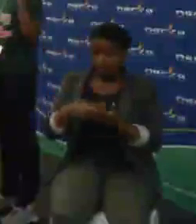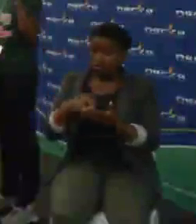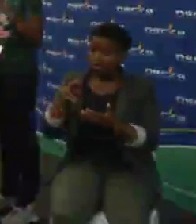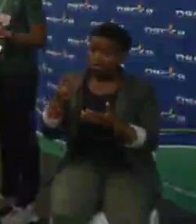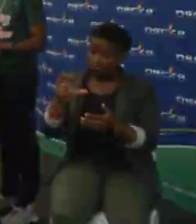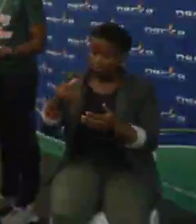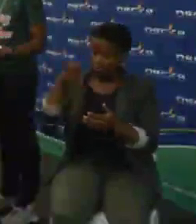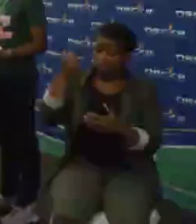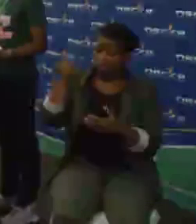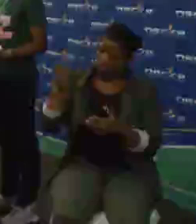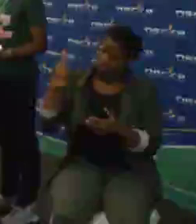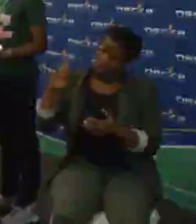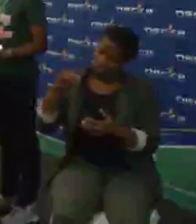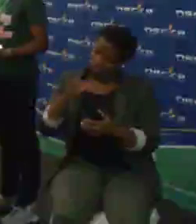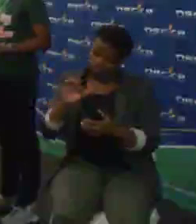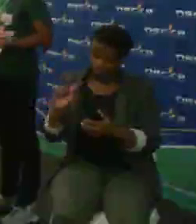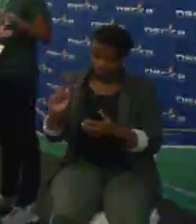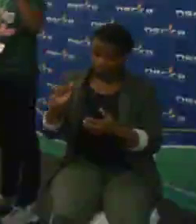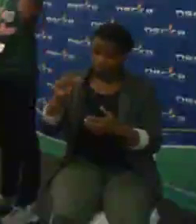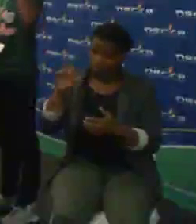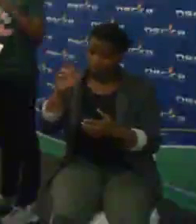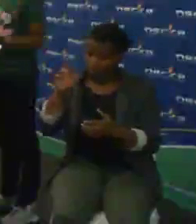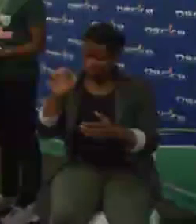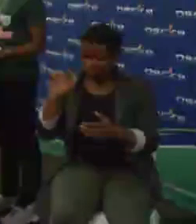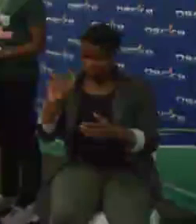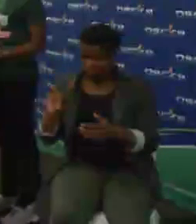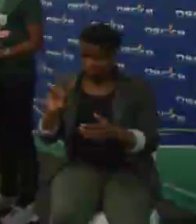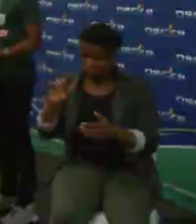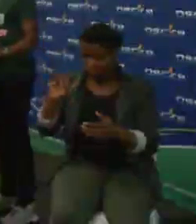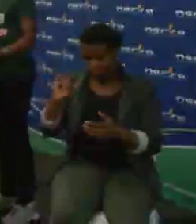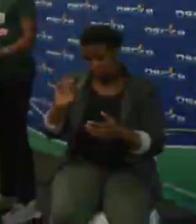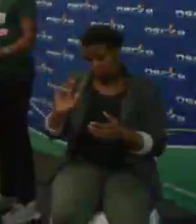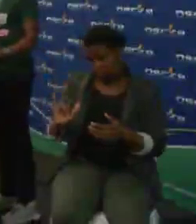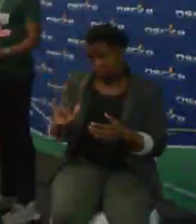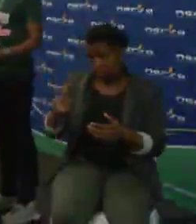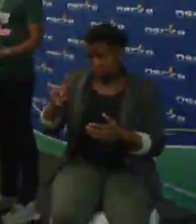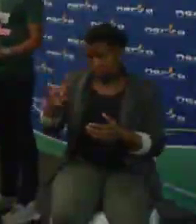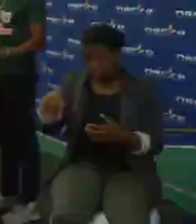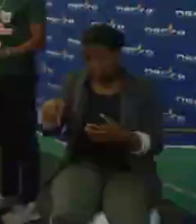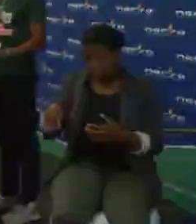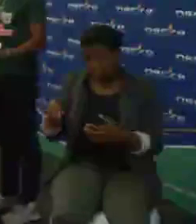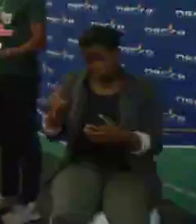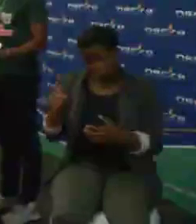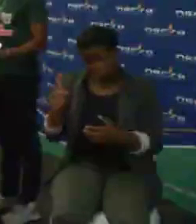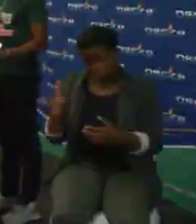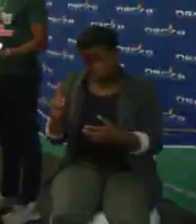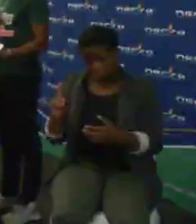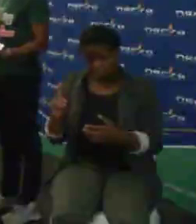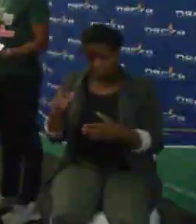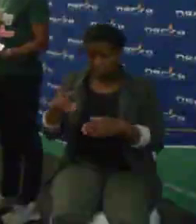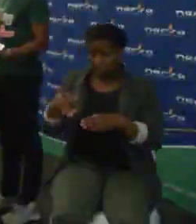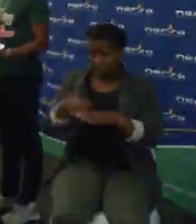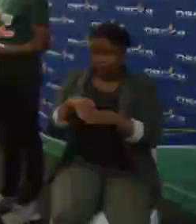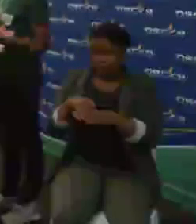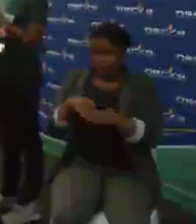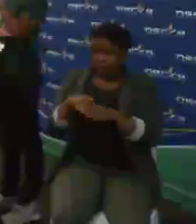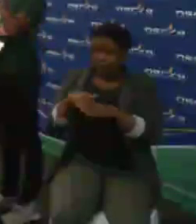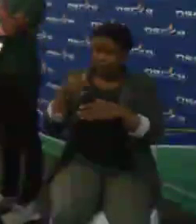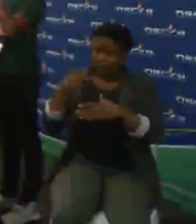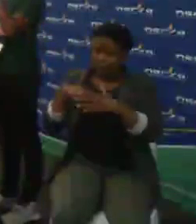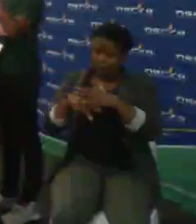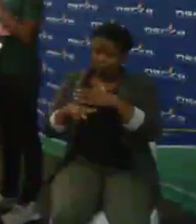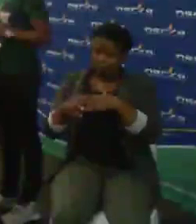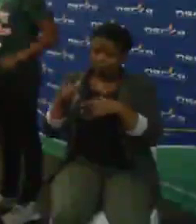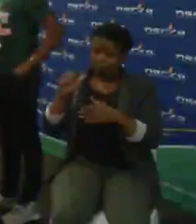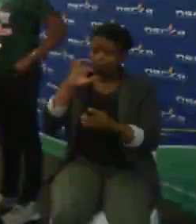RCA and work from the base of the MYPD as a result of the IRP 2010. In terms of allowable revenue, and I'm about